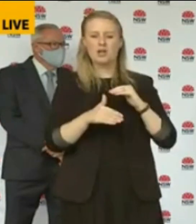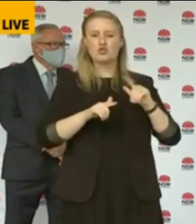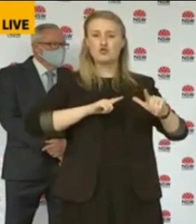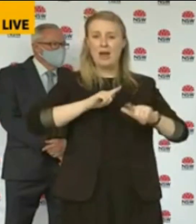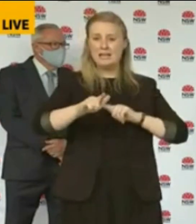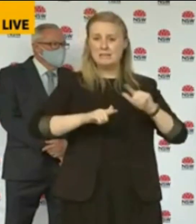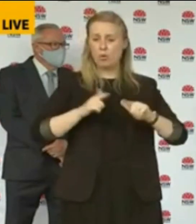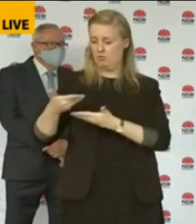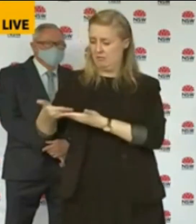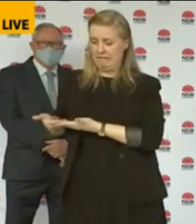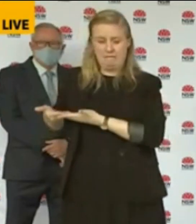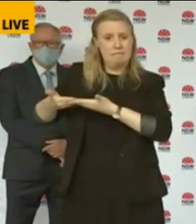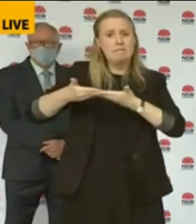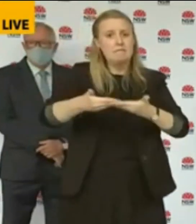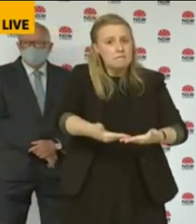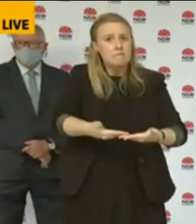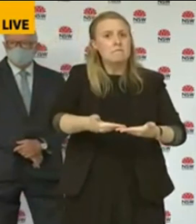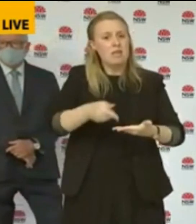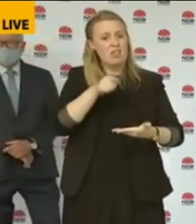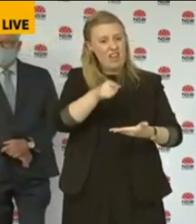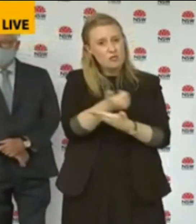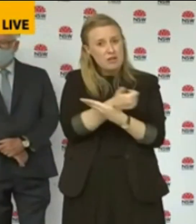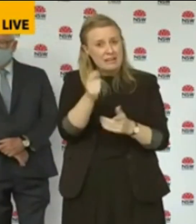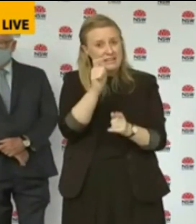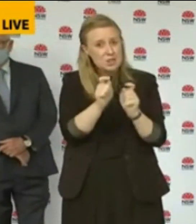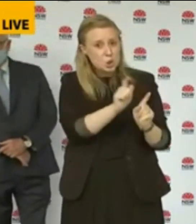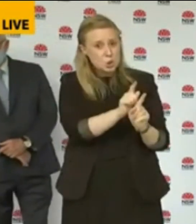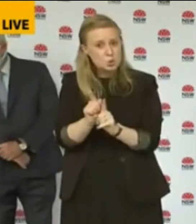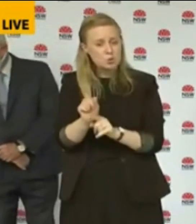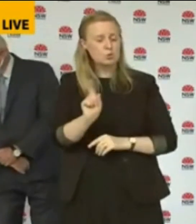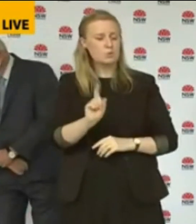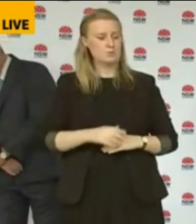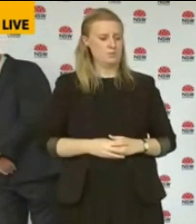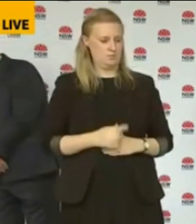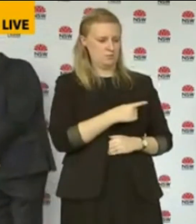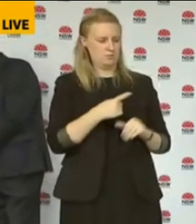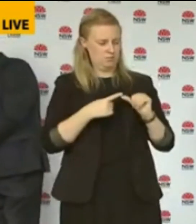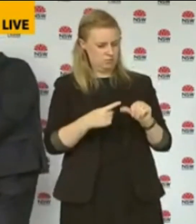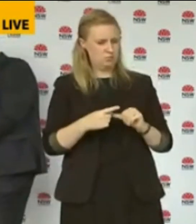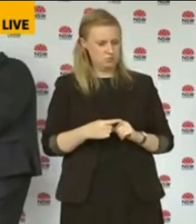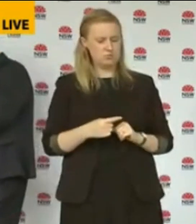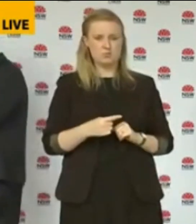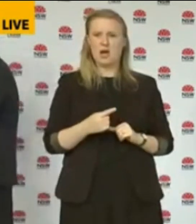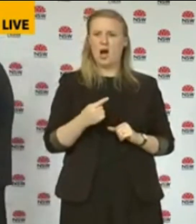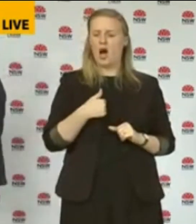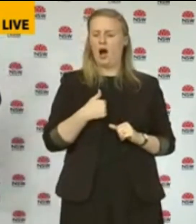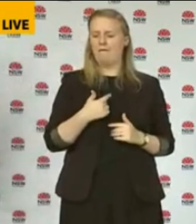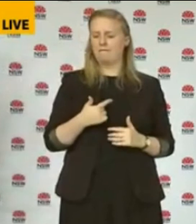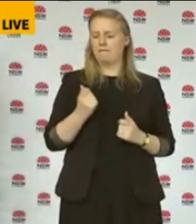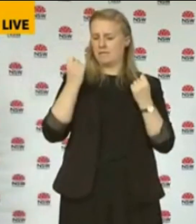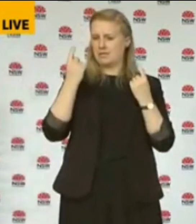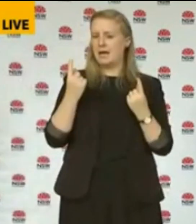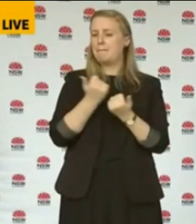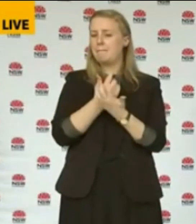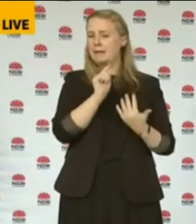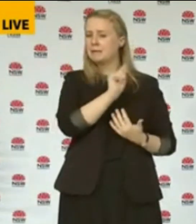up in our surveillance plans as we scale it up. I'll just confirm, but I understand that they have, a number of them have been tested, so I'll just double